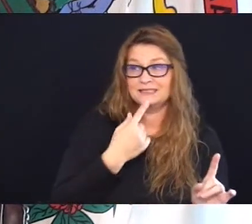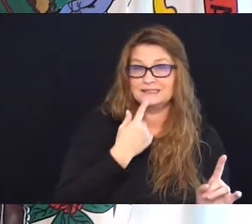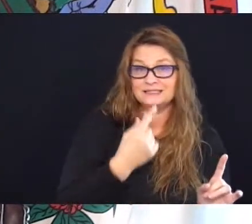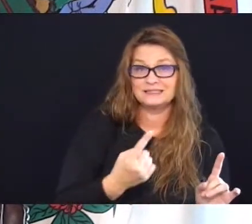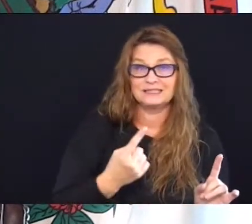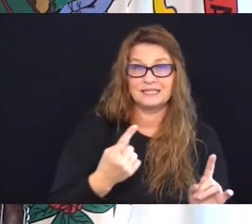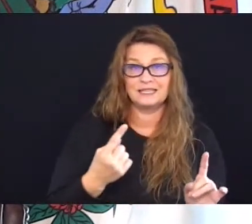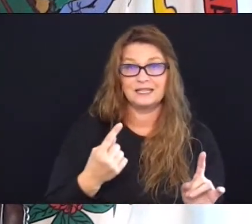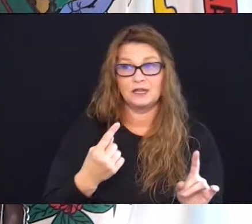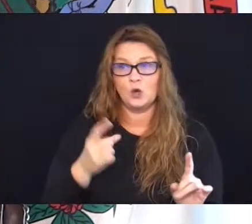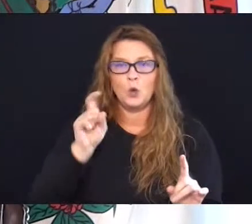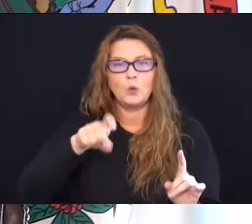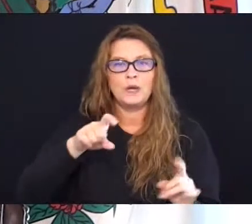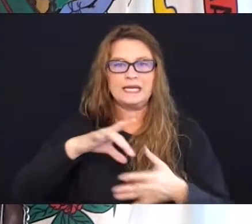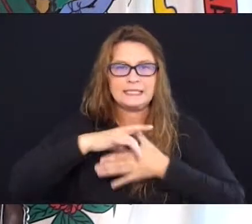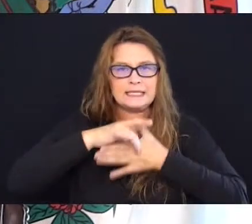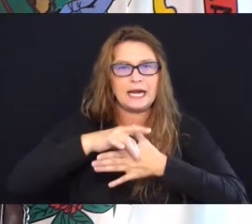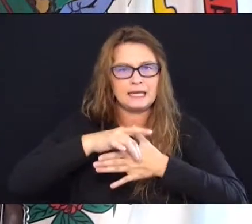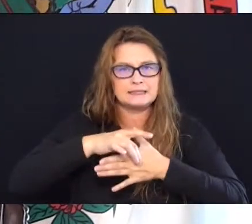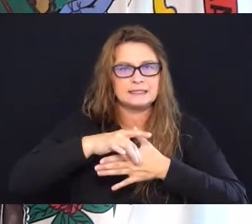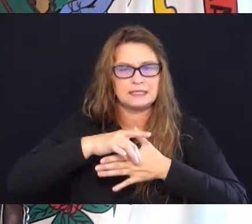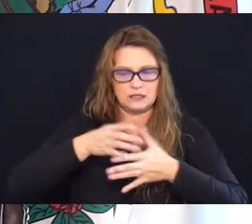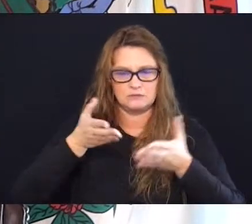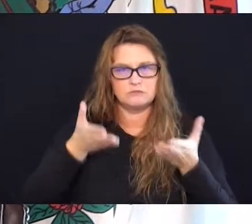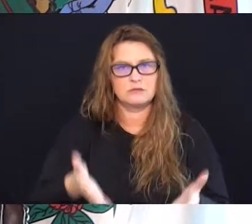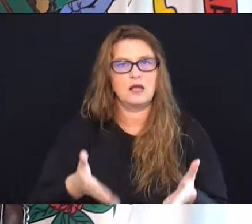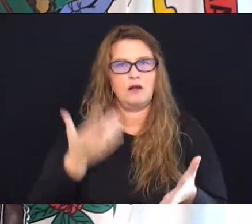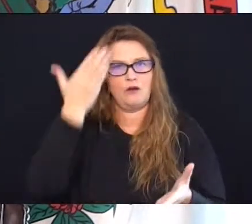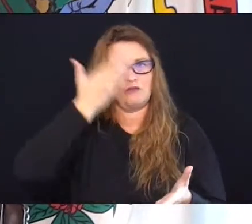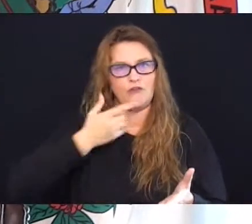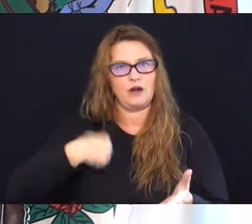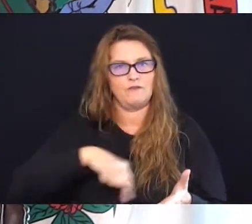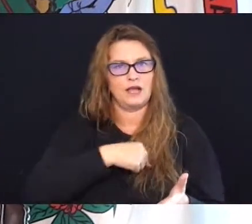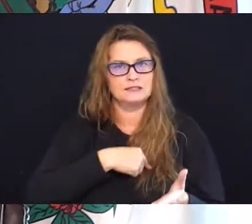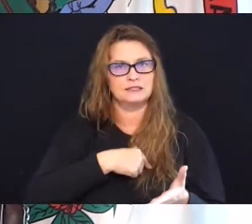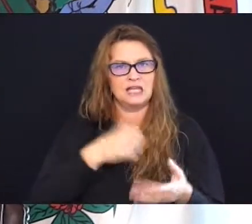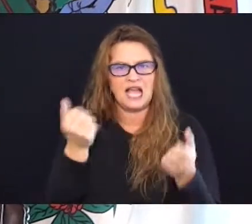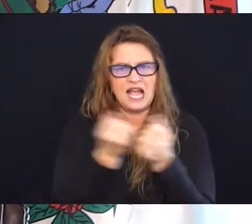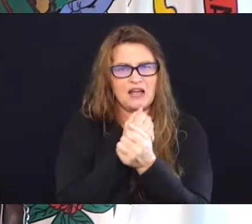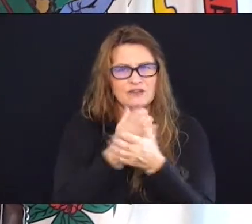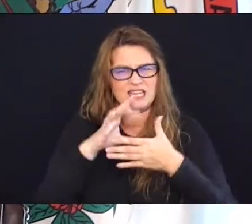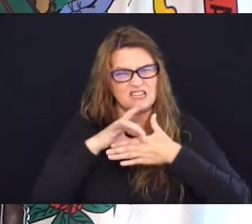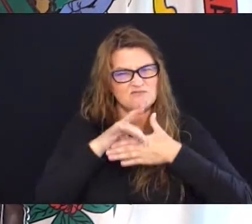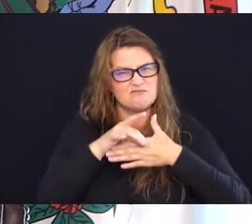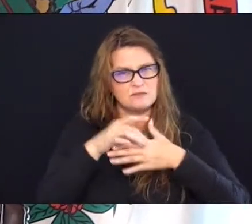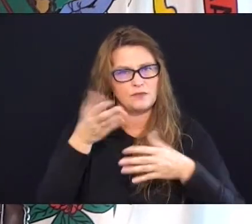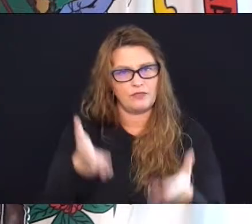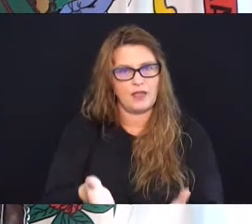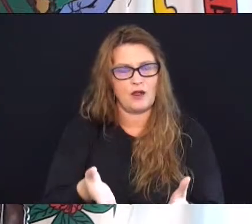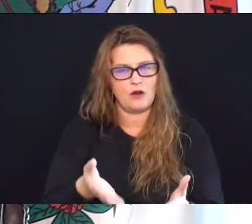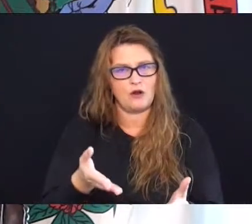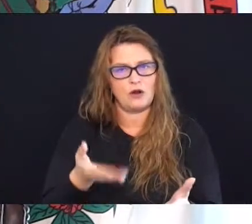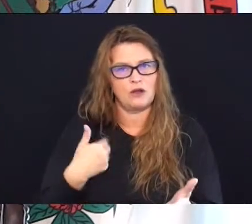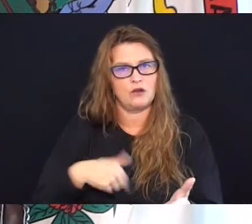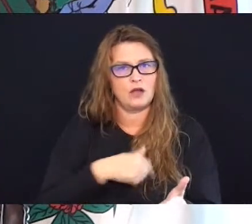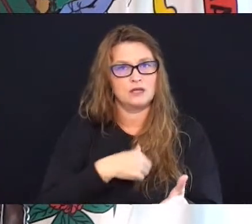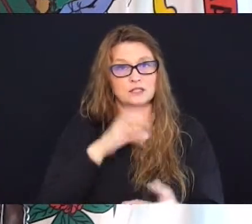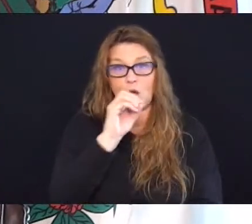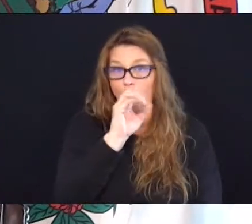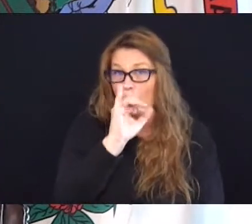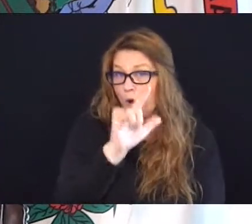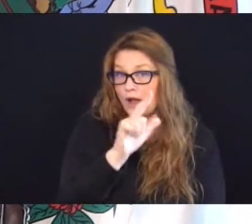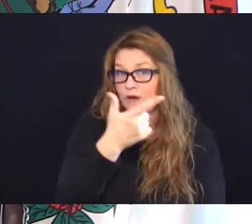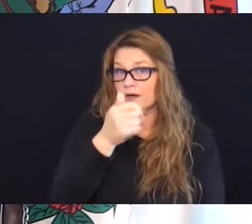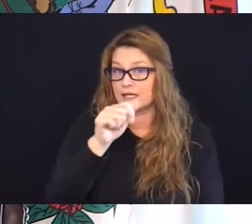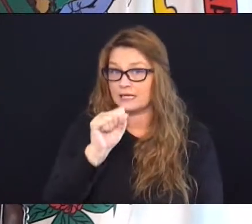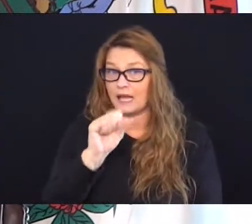The meat and potatoes are laying right there in front of us. The meat and potatoes are right in front of us, and that's oil, gas,